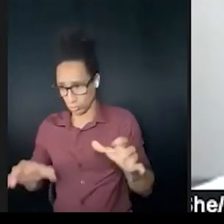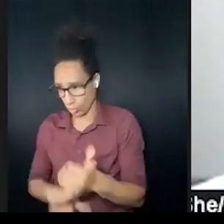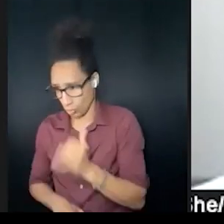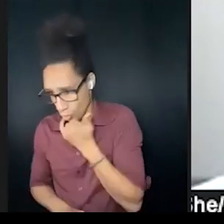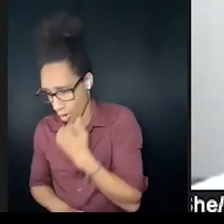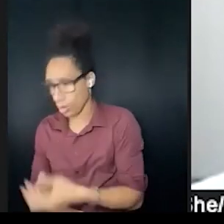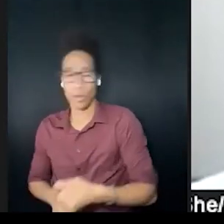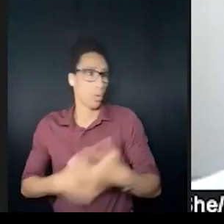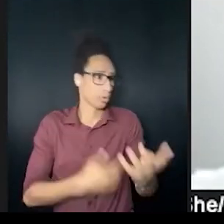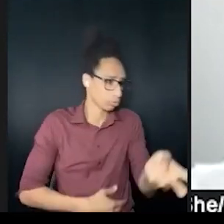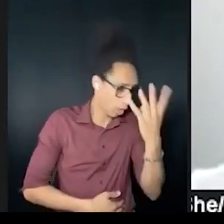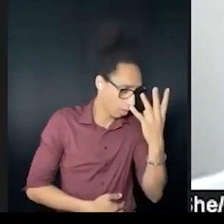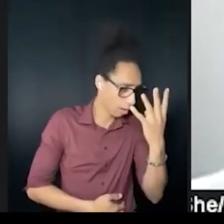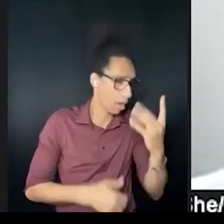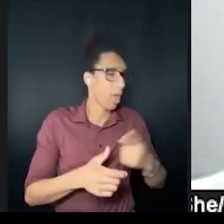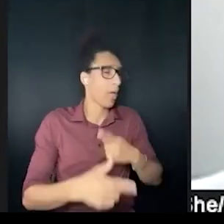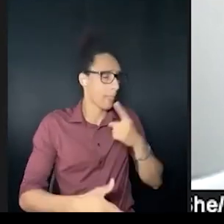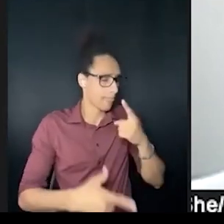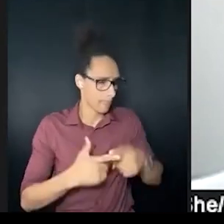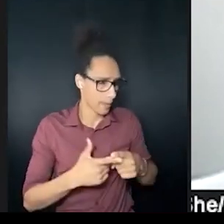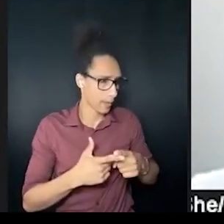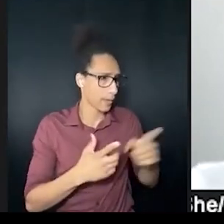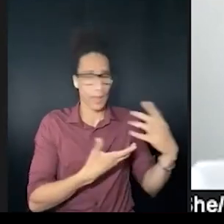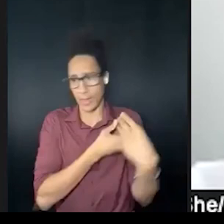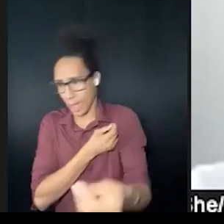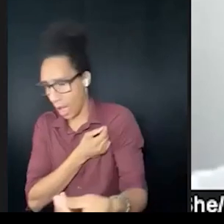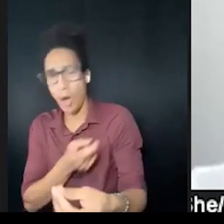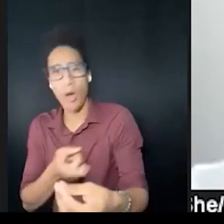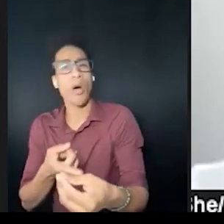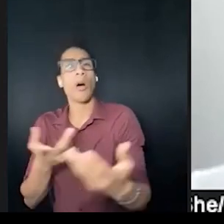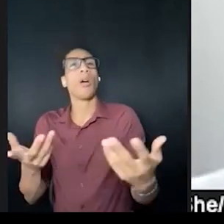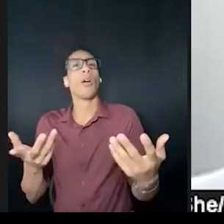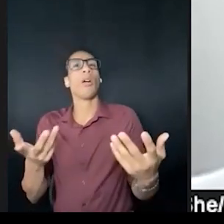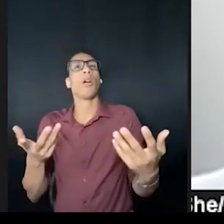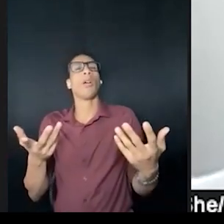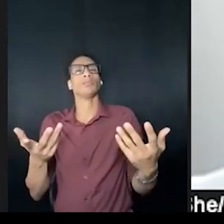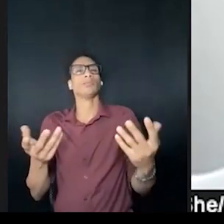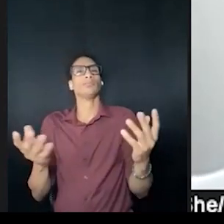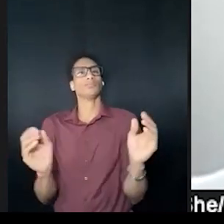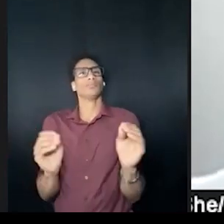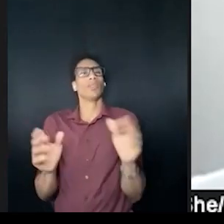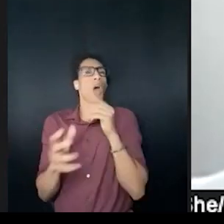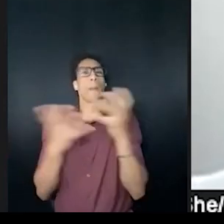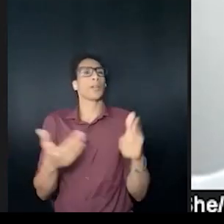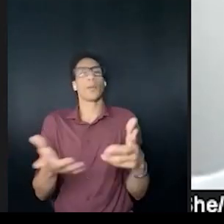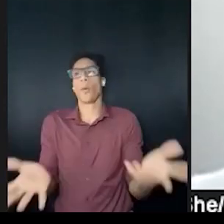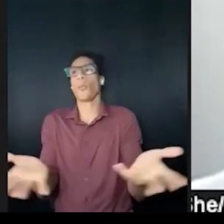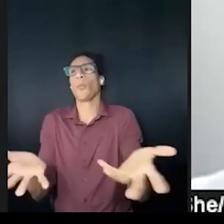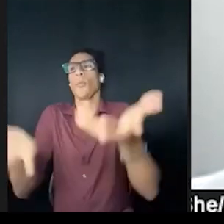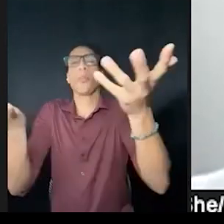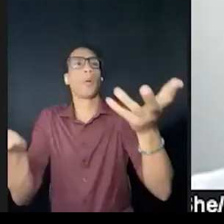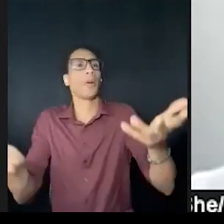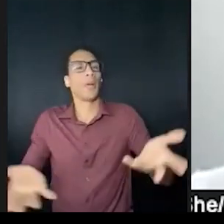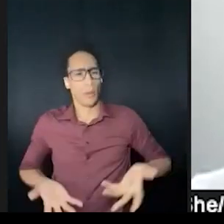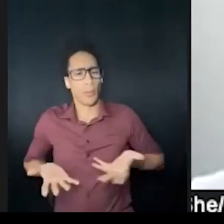your neighbor. One day you're going to pass me in the grocery store. It's imperative for everyone in the community to be invested that these